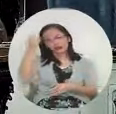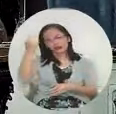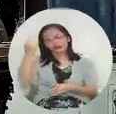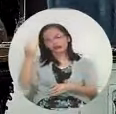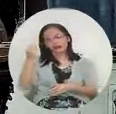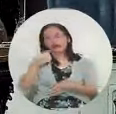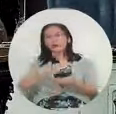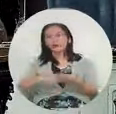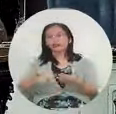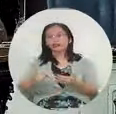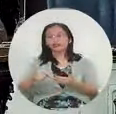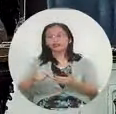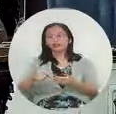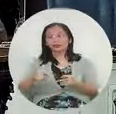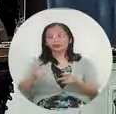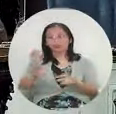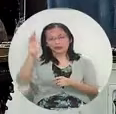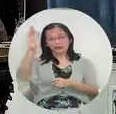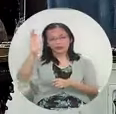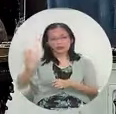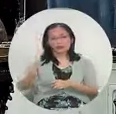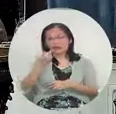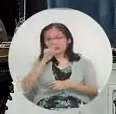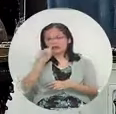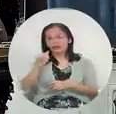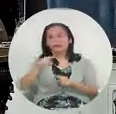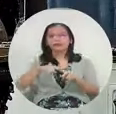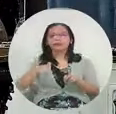he was a humble man from the very beginning.